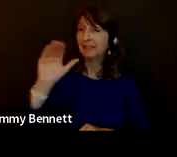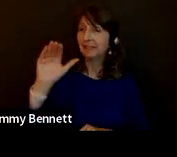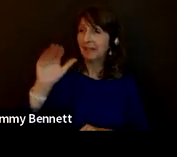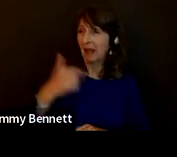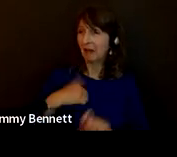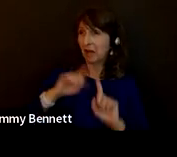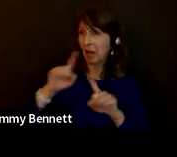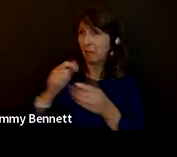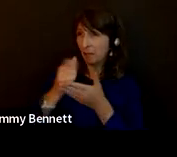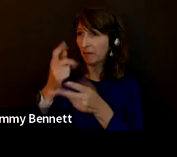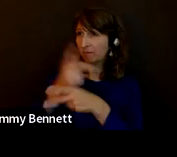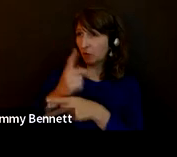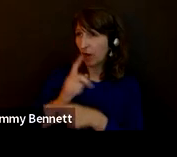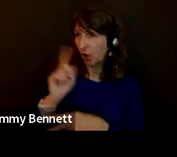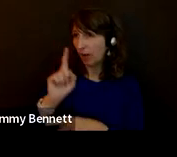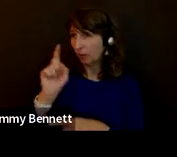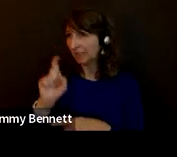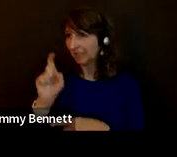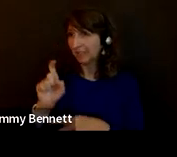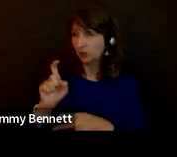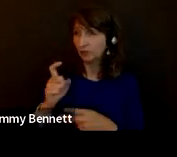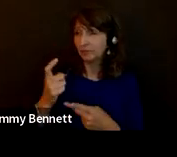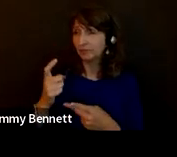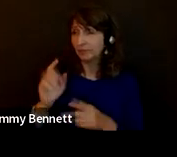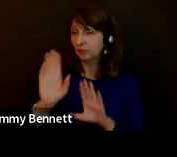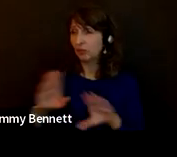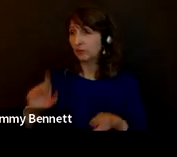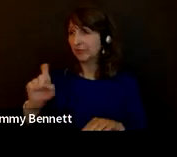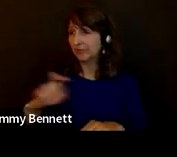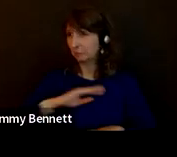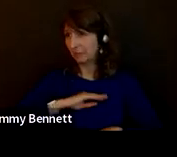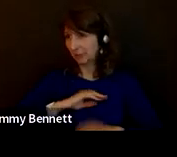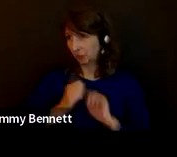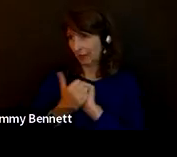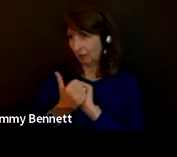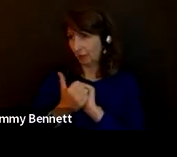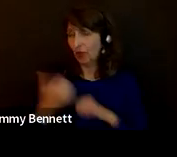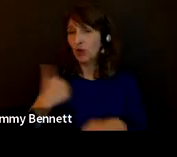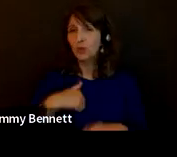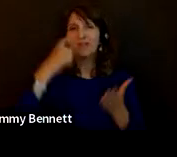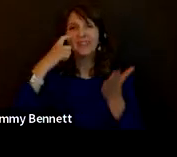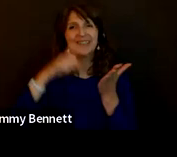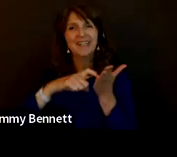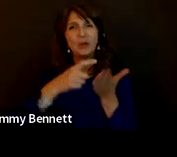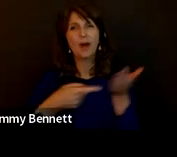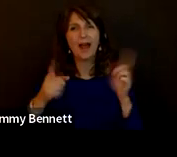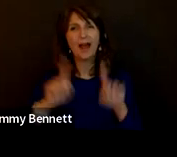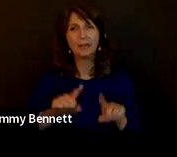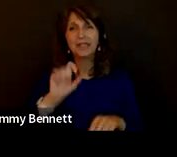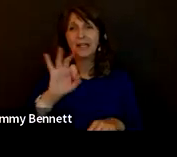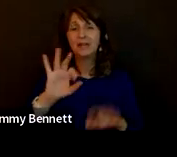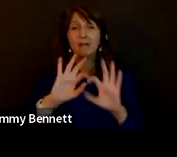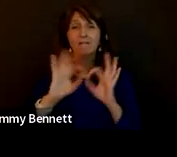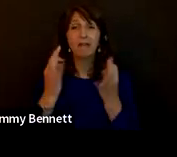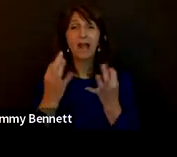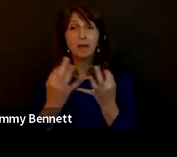and we can meet the needs of children together. We've seen what it looks like when we don't work with families, when we don't work with communities, when we've shut those